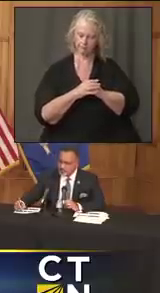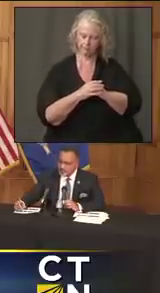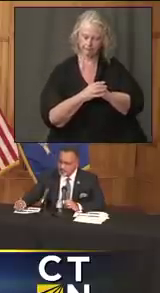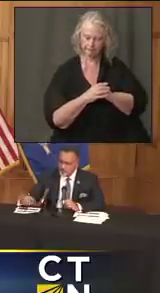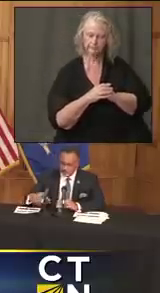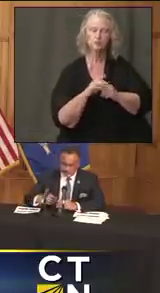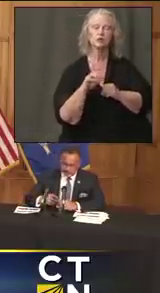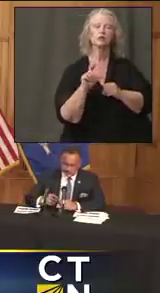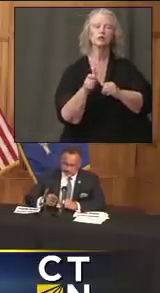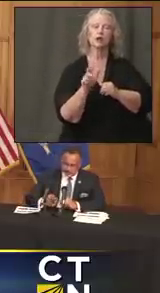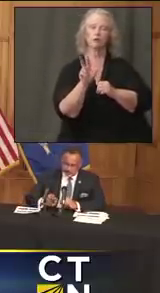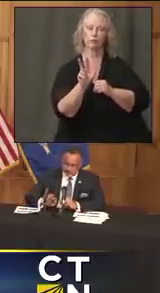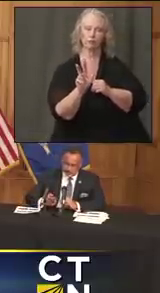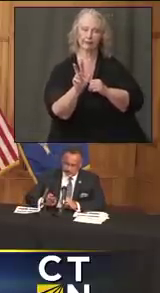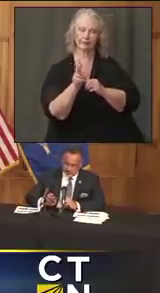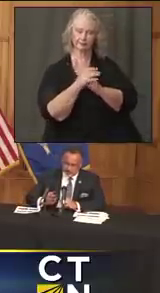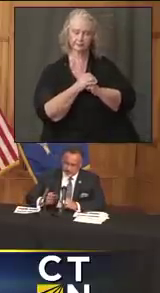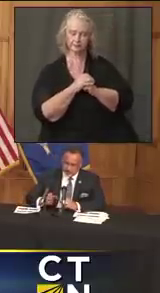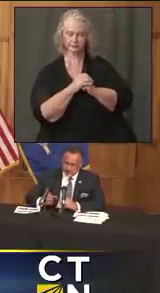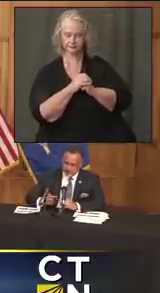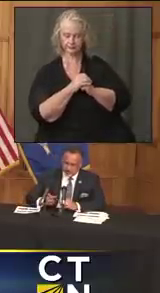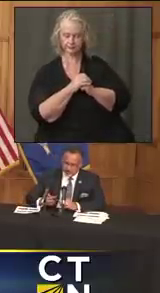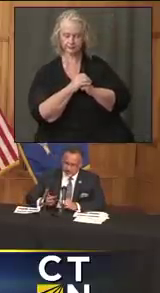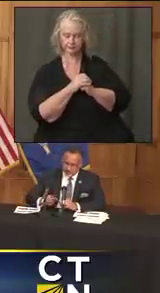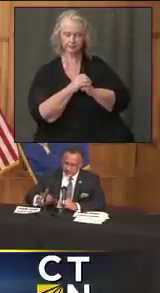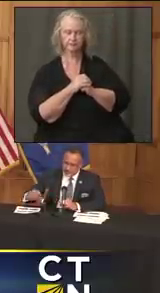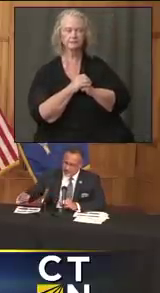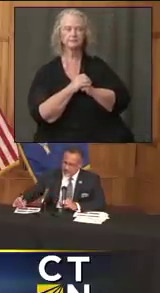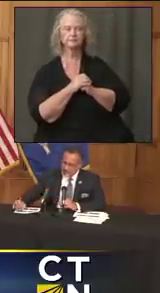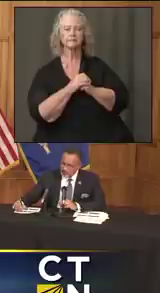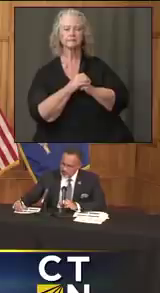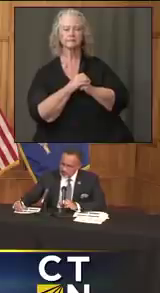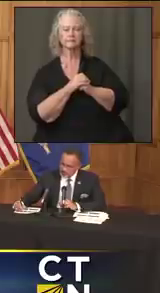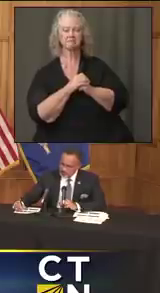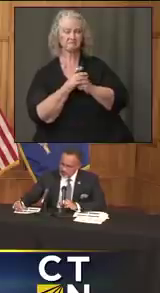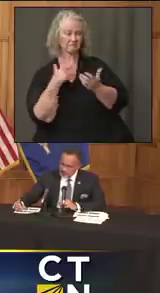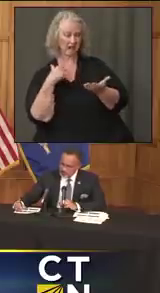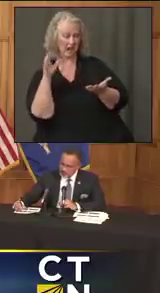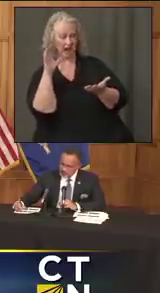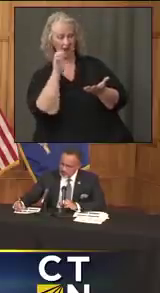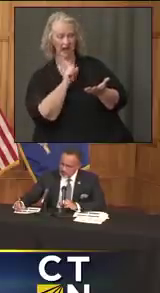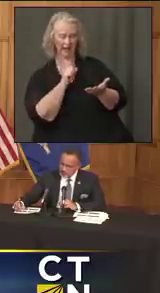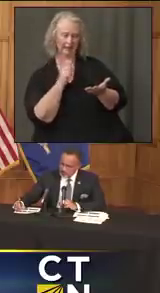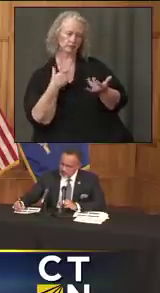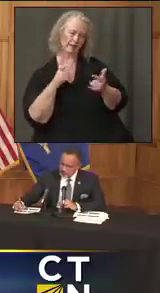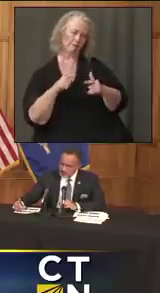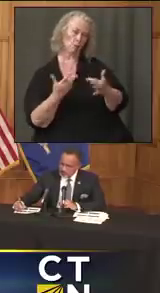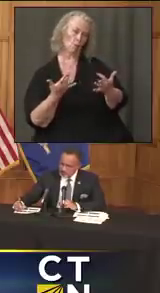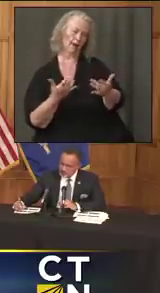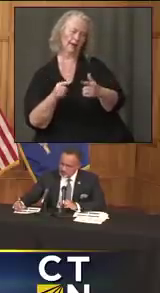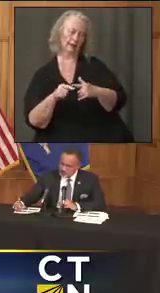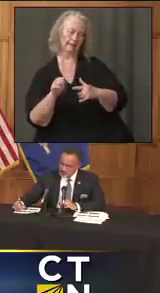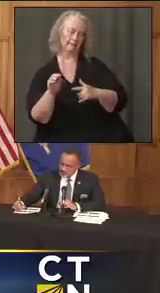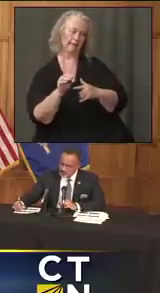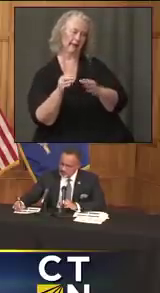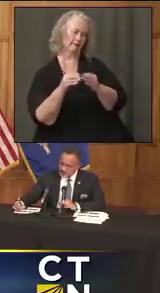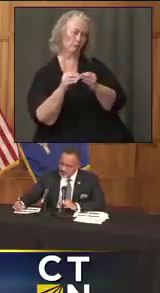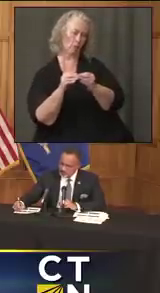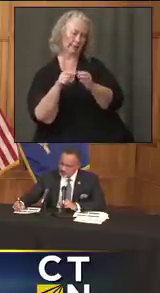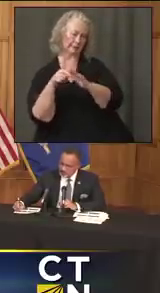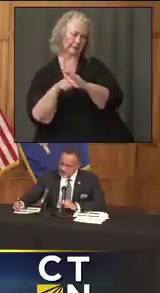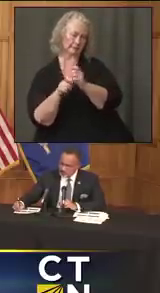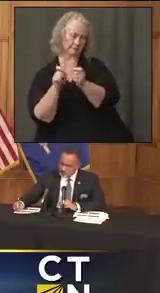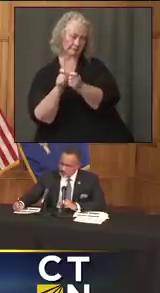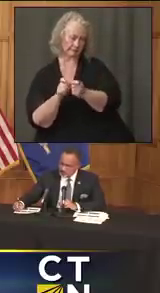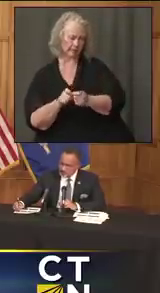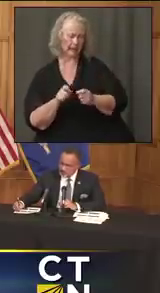Channel 3 Eyewitness News. I guess we're waiting for some of the finer details to be released on Monday, but in the meantime, how